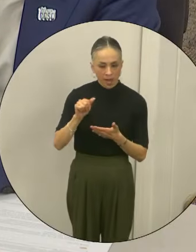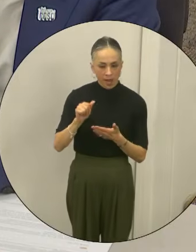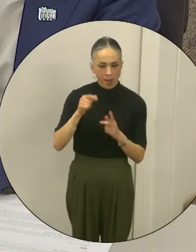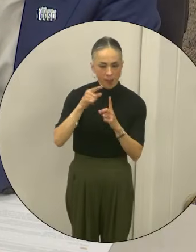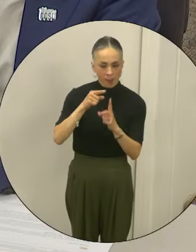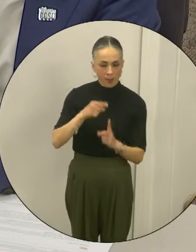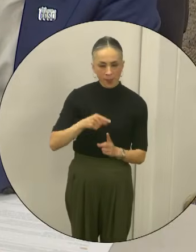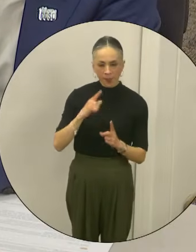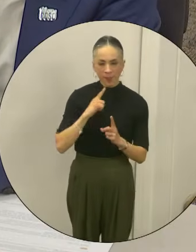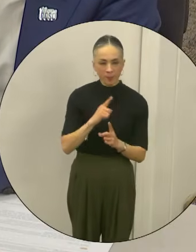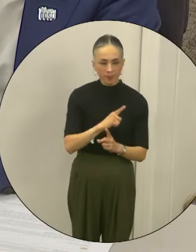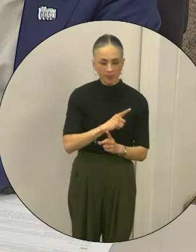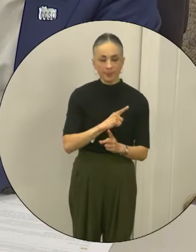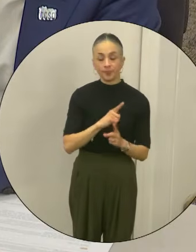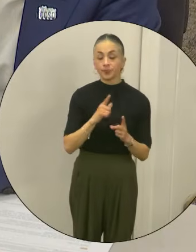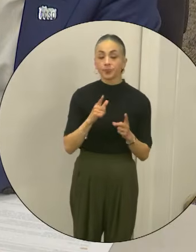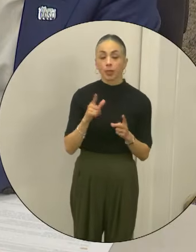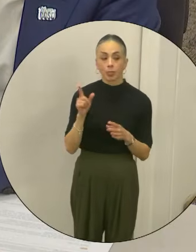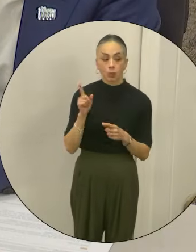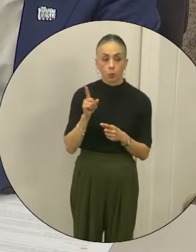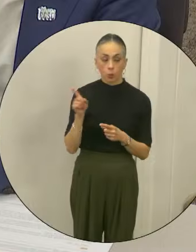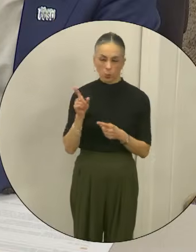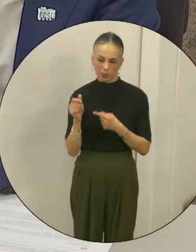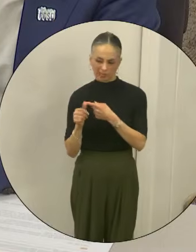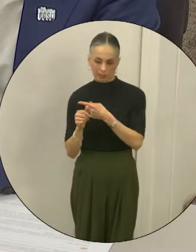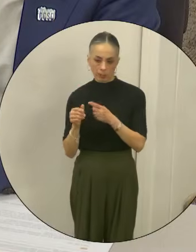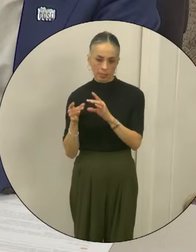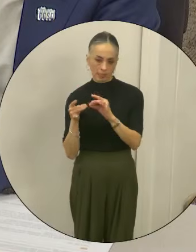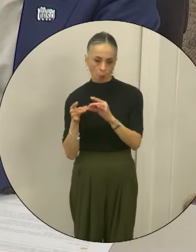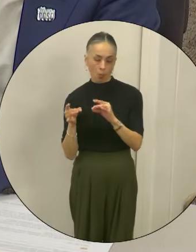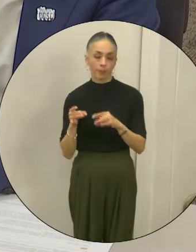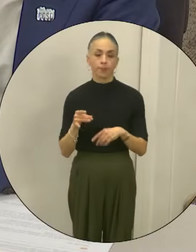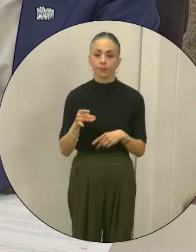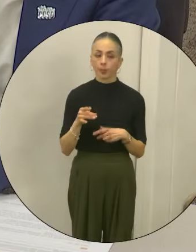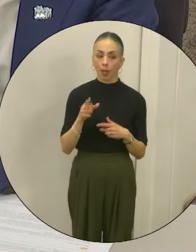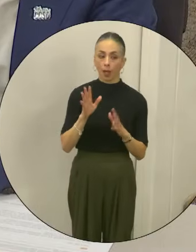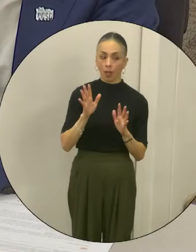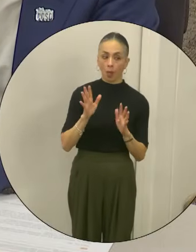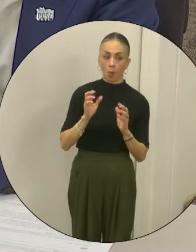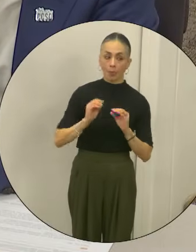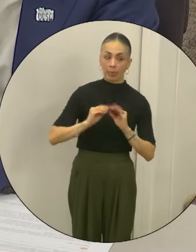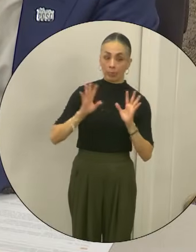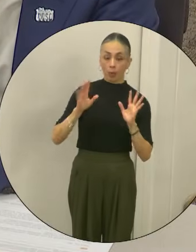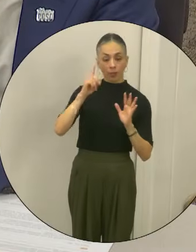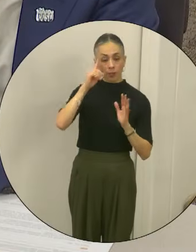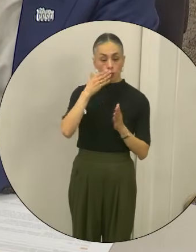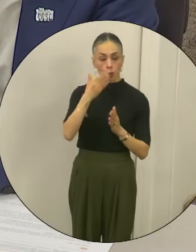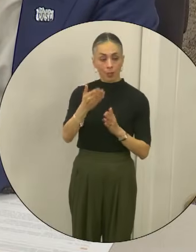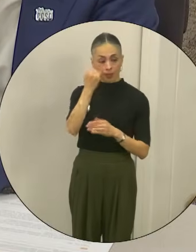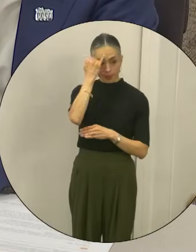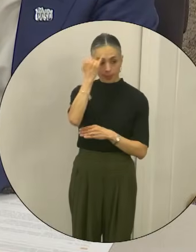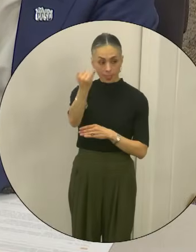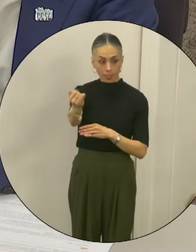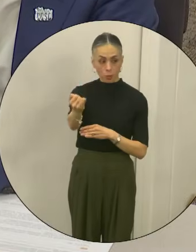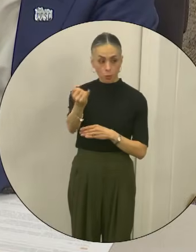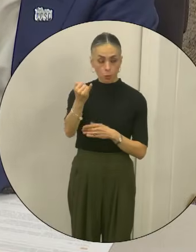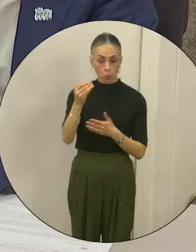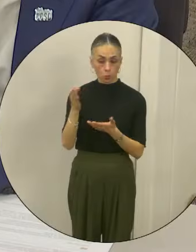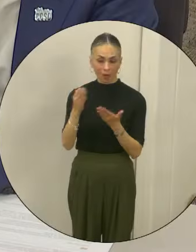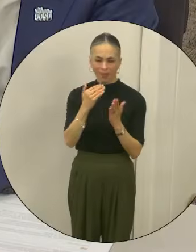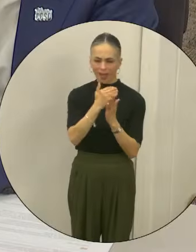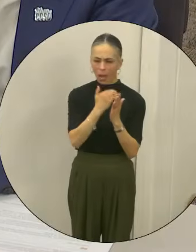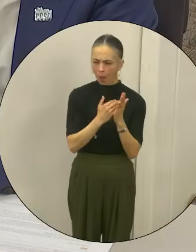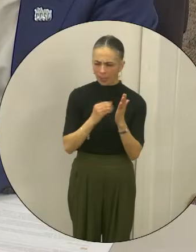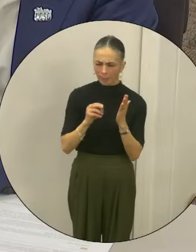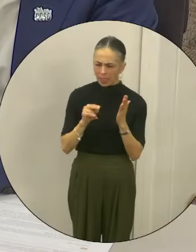legislature. To Nick's point, I just want to be clear. I think it's a good idea to bring an omnibus bill and bring the items. When we